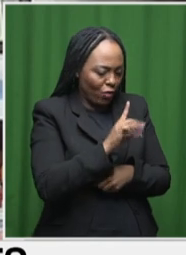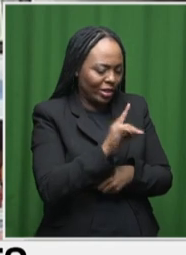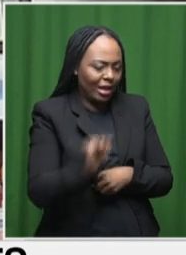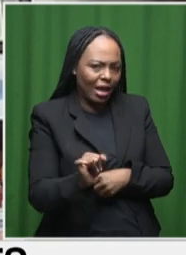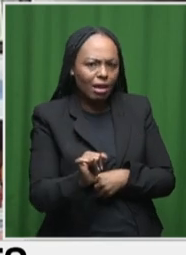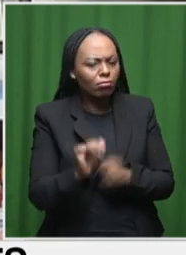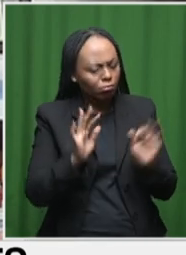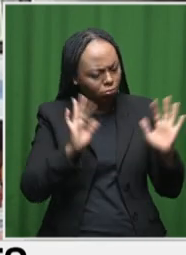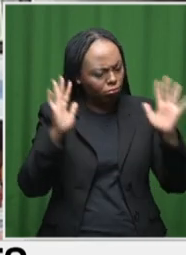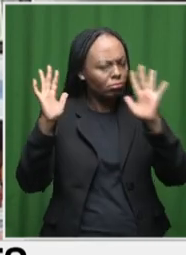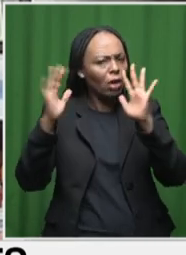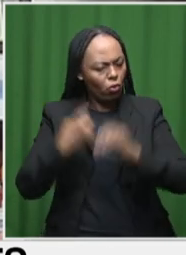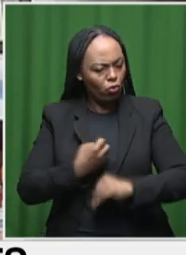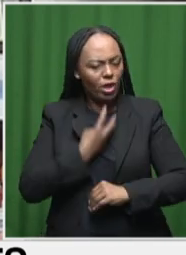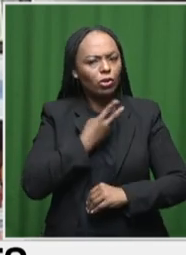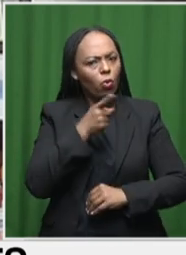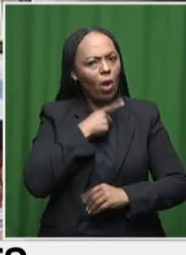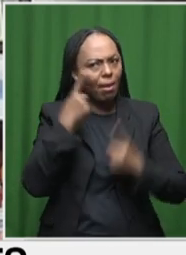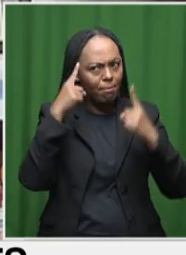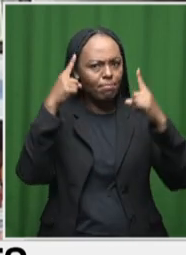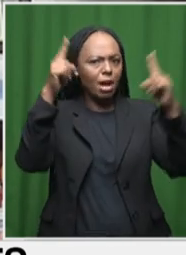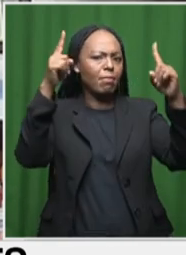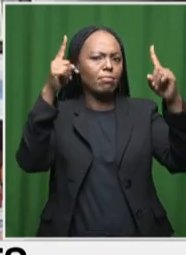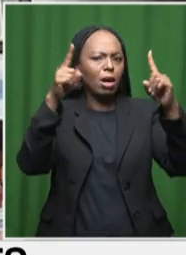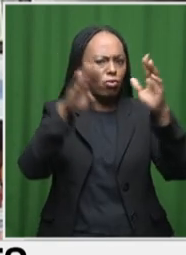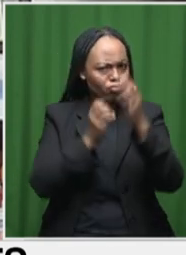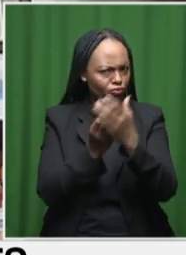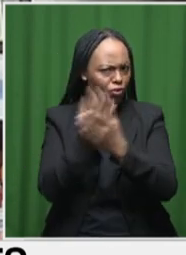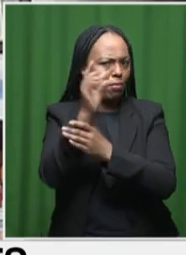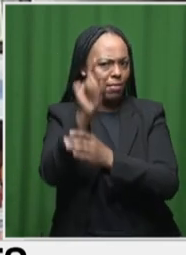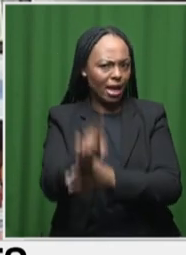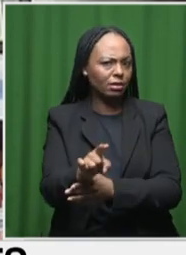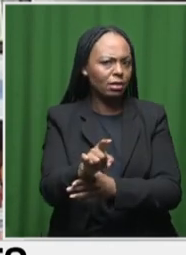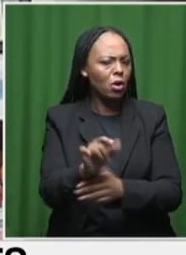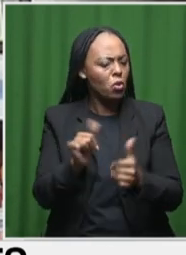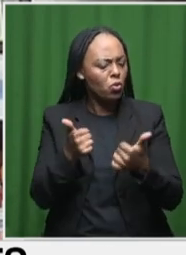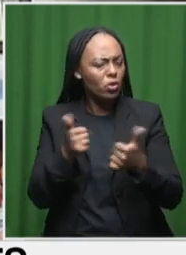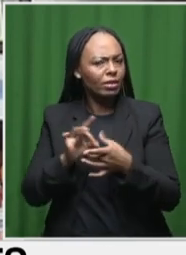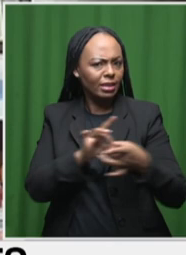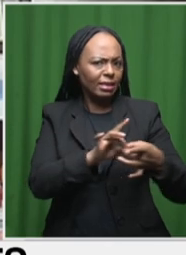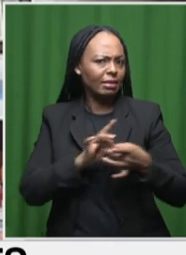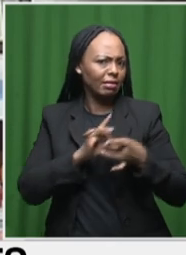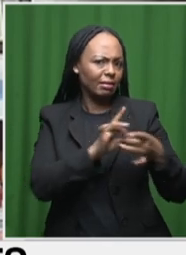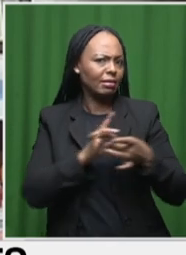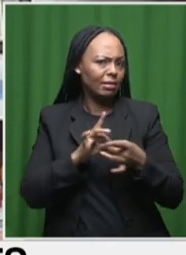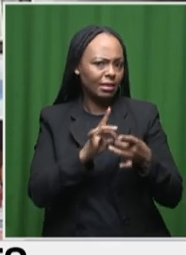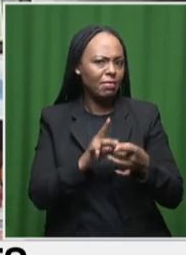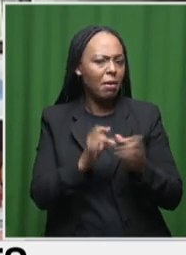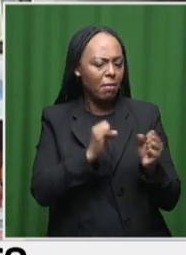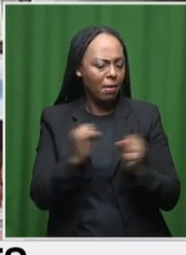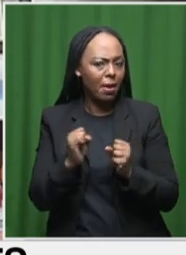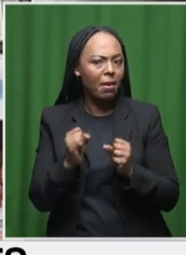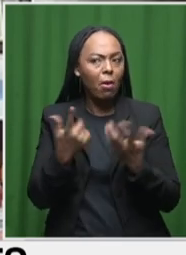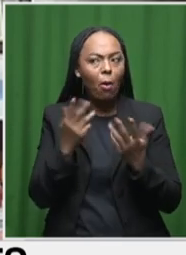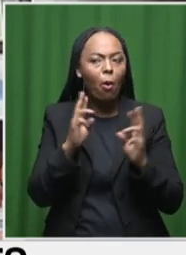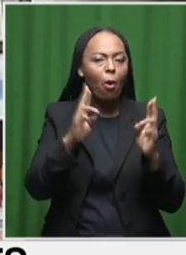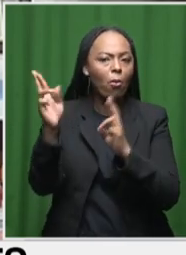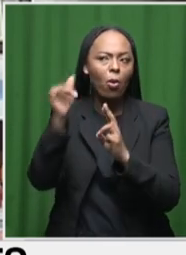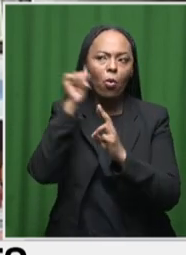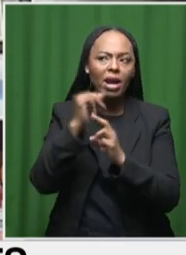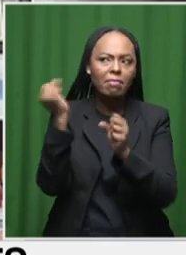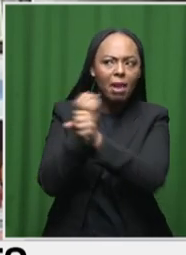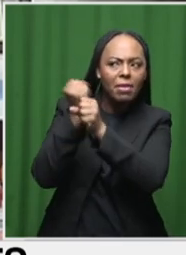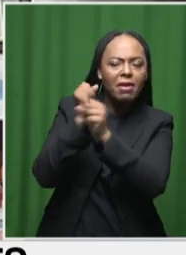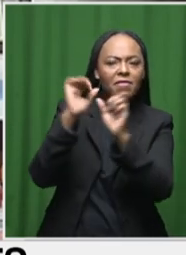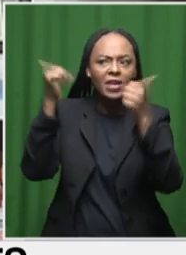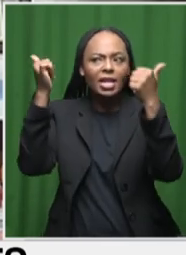marvelous opportunity for her to grow. And we will stay on very good terms. She remains a member. And I hope in a few years' time, when she's explored those